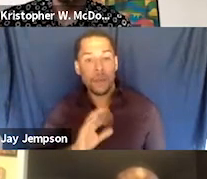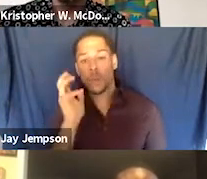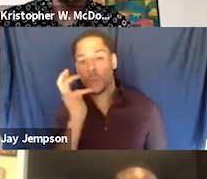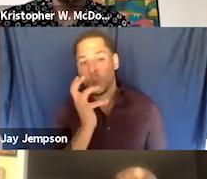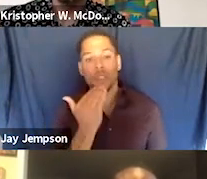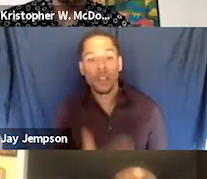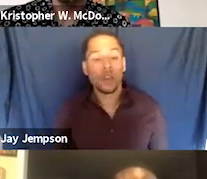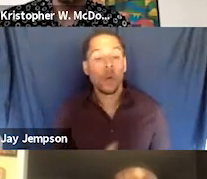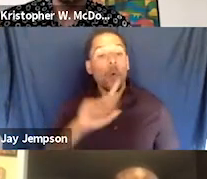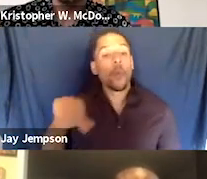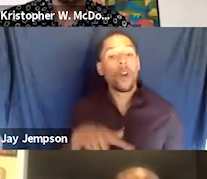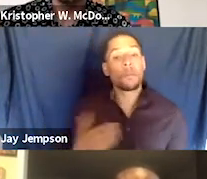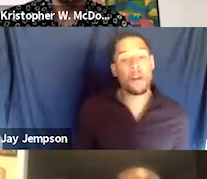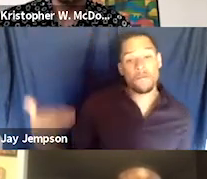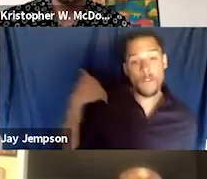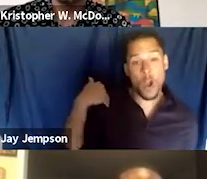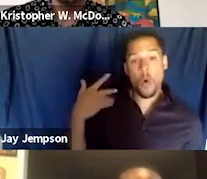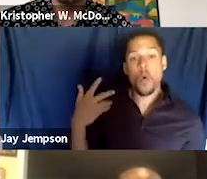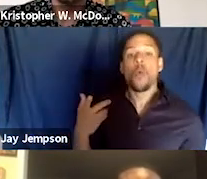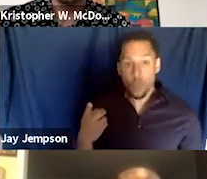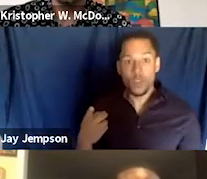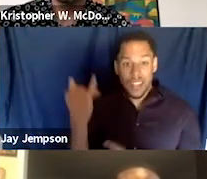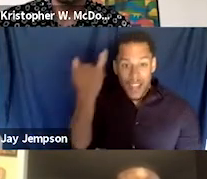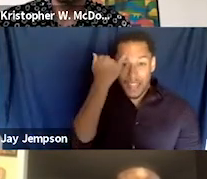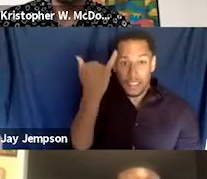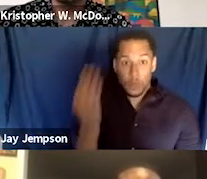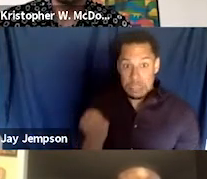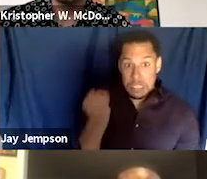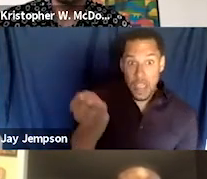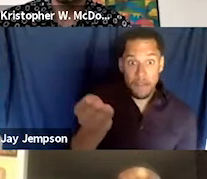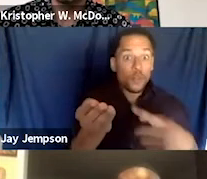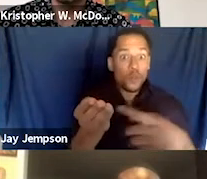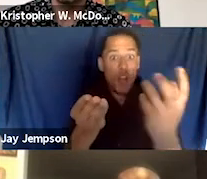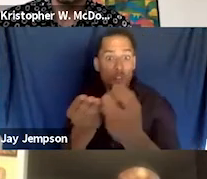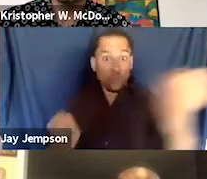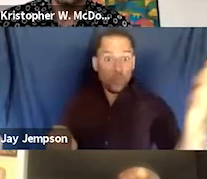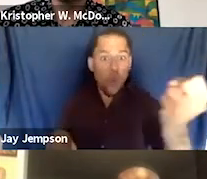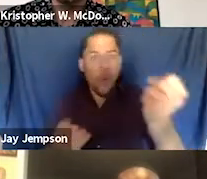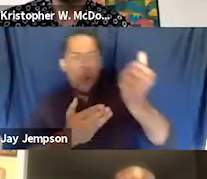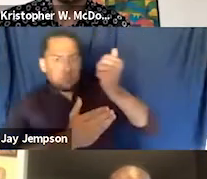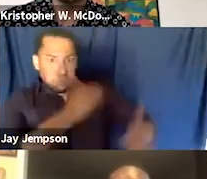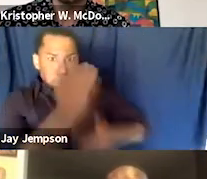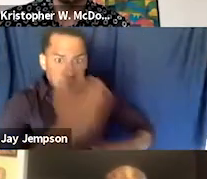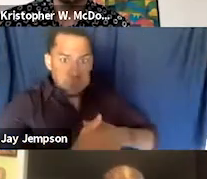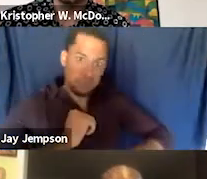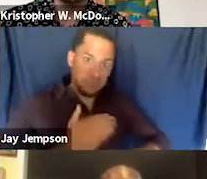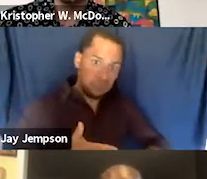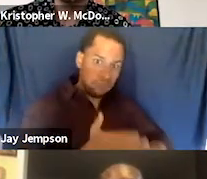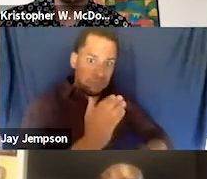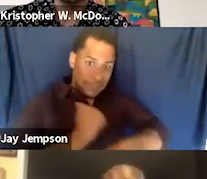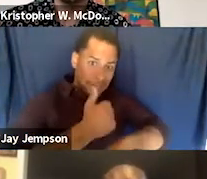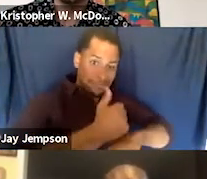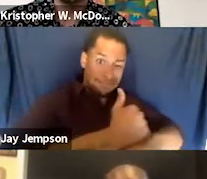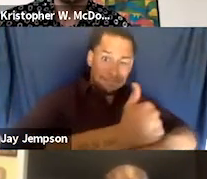idea, you took it and ran with it. And it was just like mind-blowing to me how many